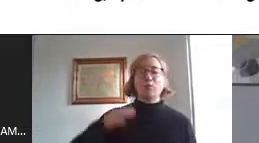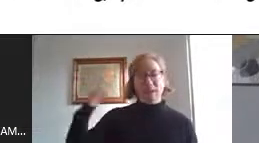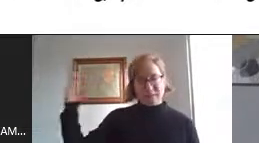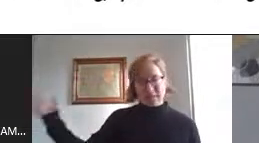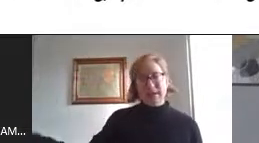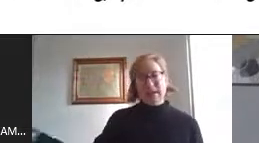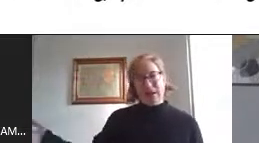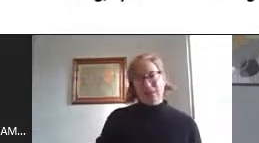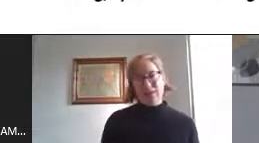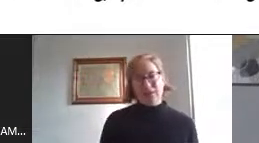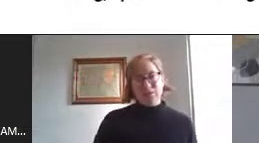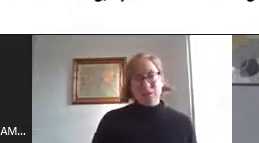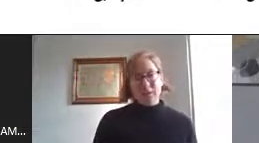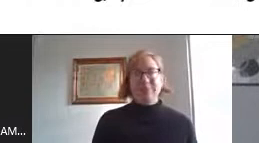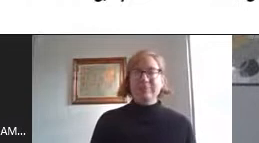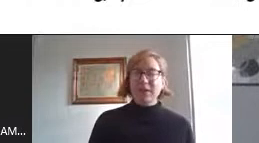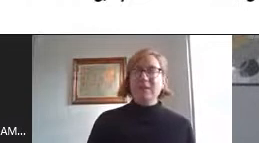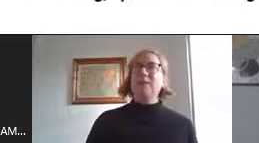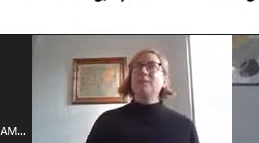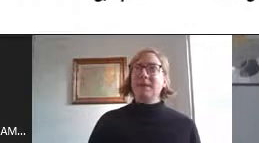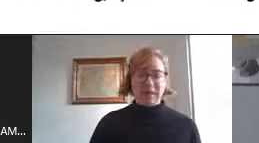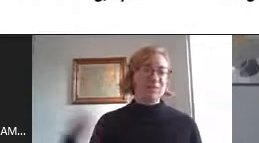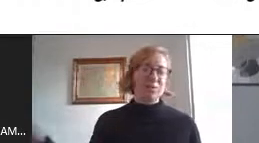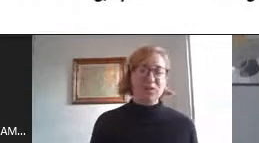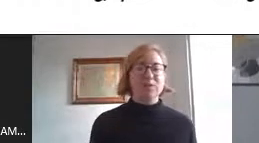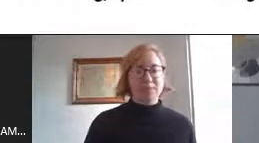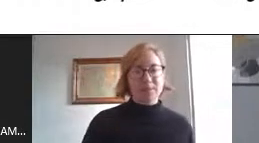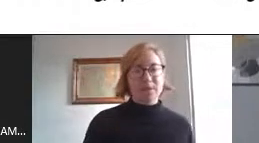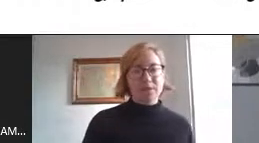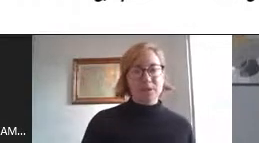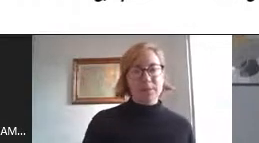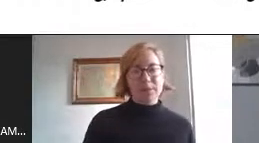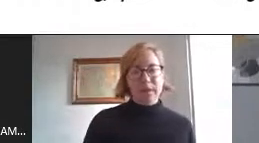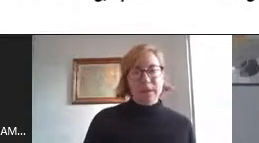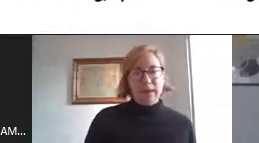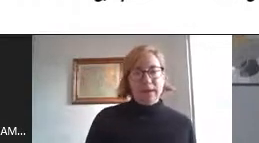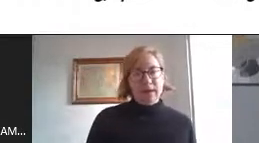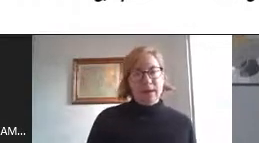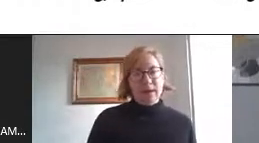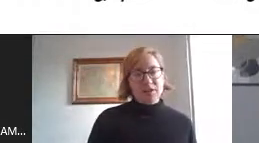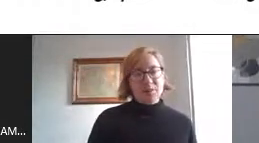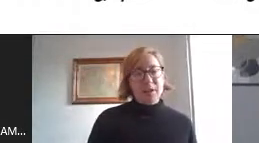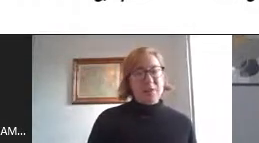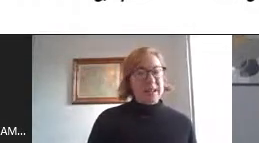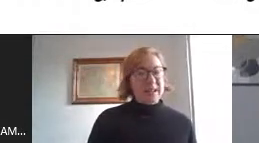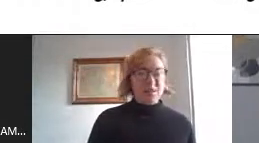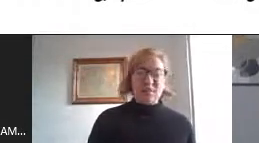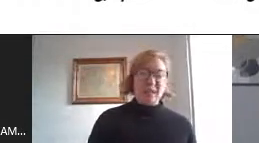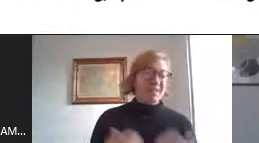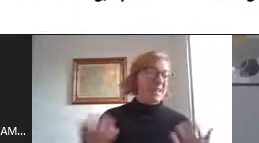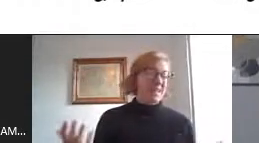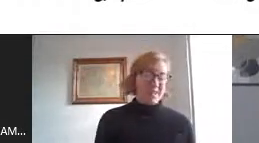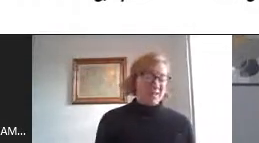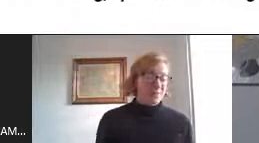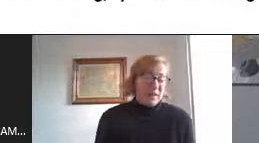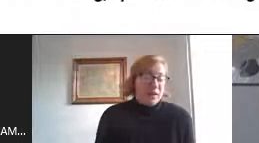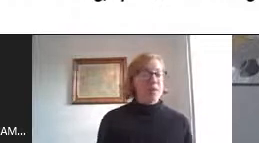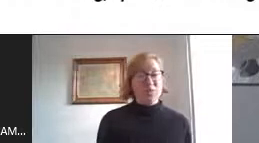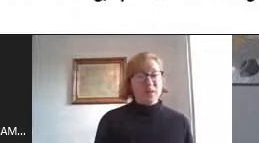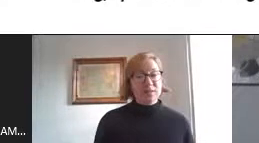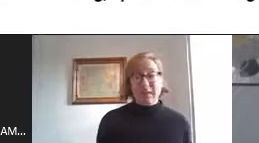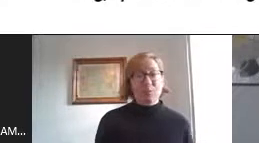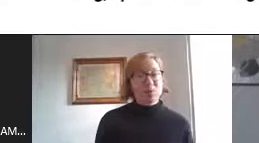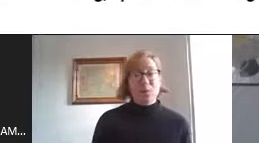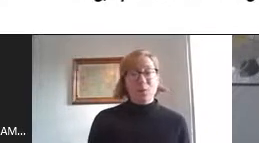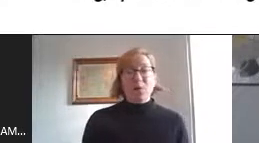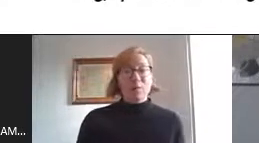also prevent selective mental health difficulties in the future. Children picked up late often need, you know,